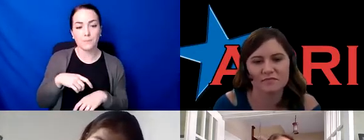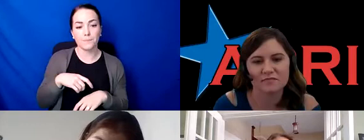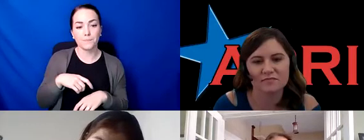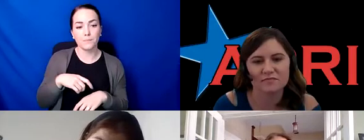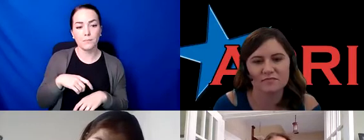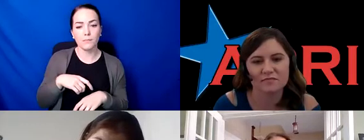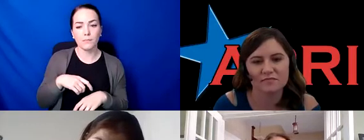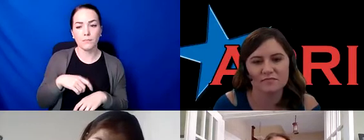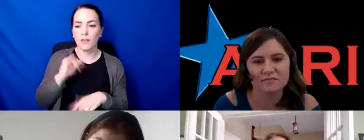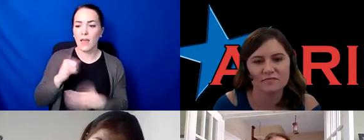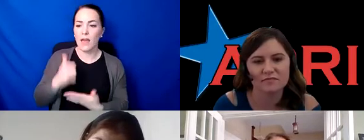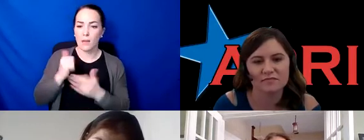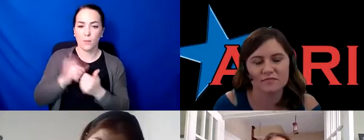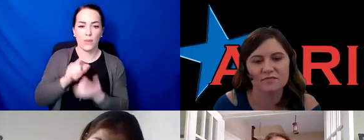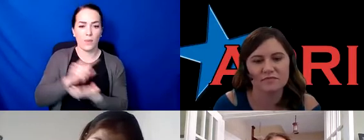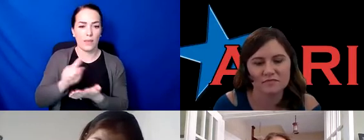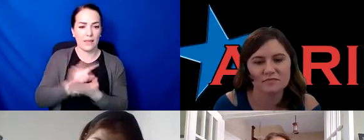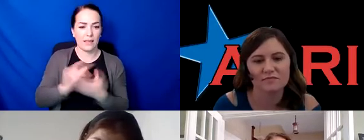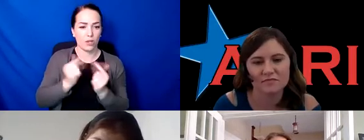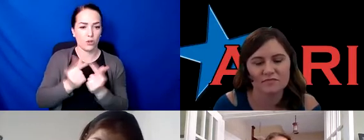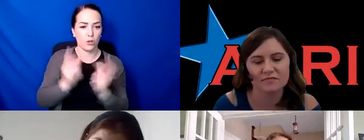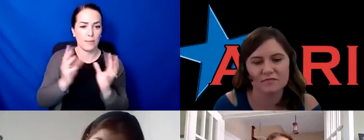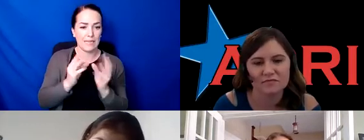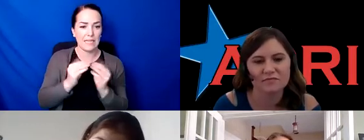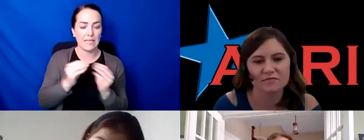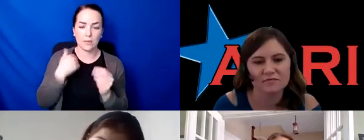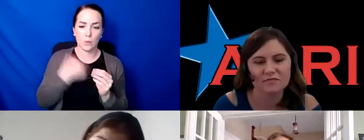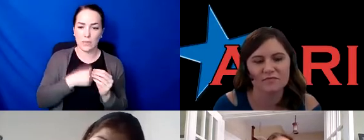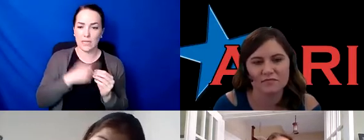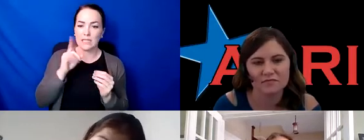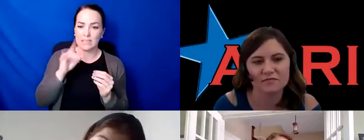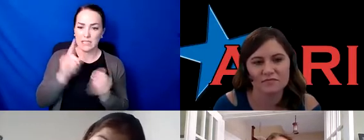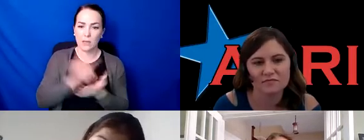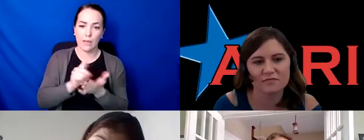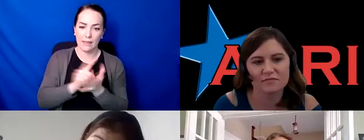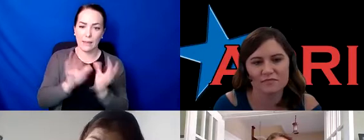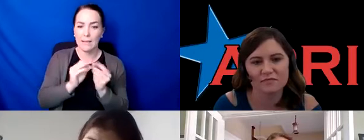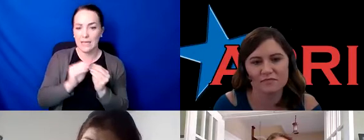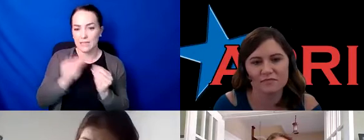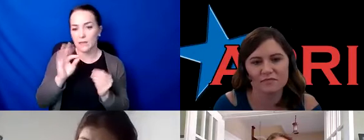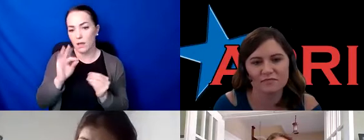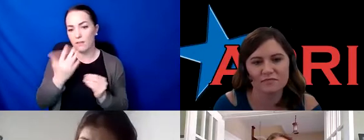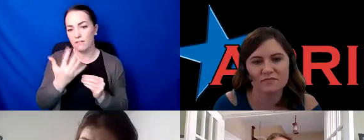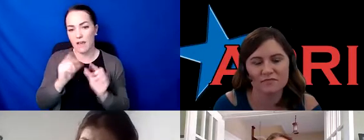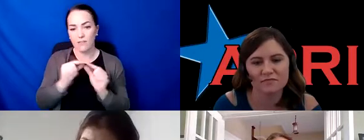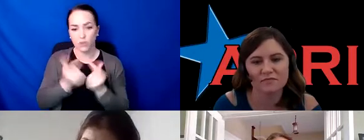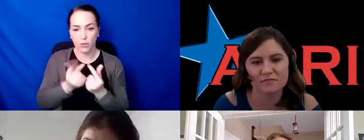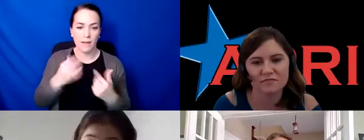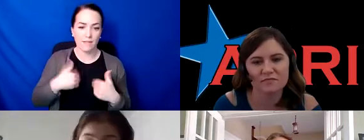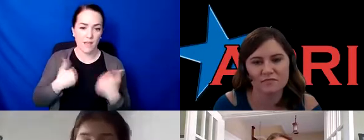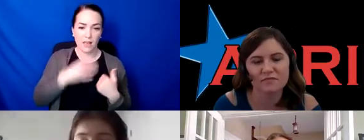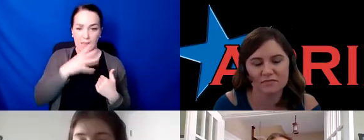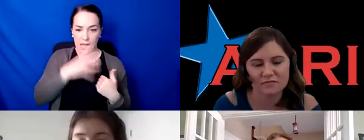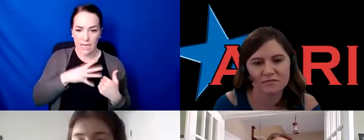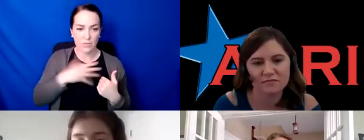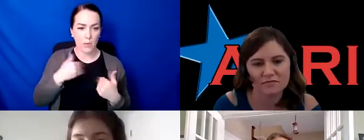helped having weekly group meetings where we ended up doing like weekly meetings of, this 5 group of young ladies who was having an